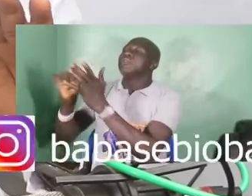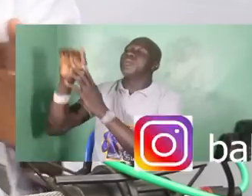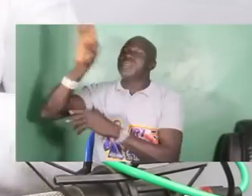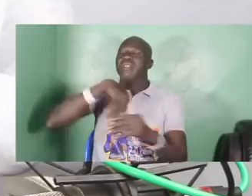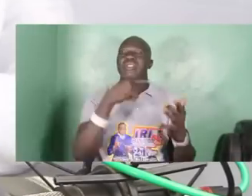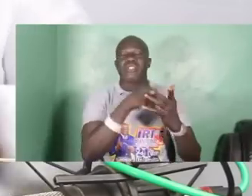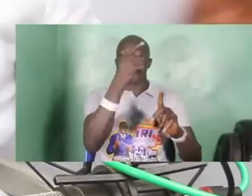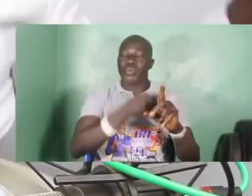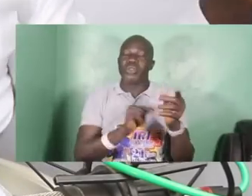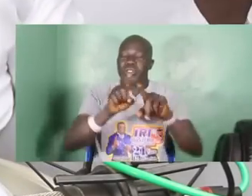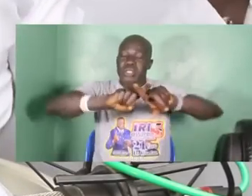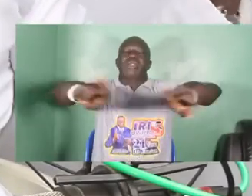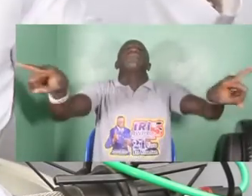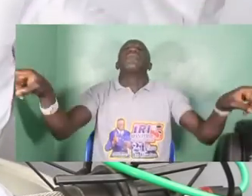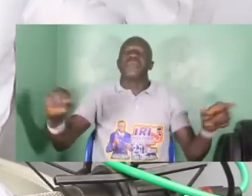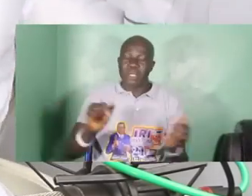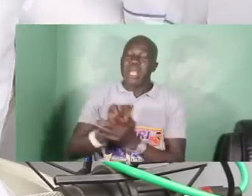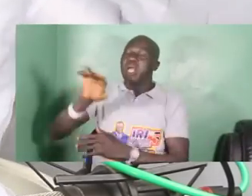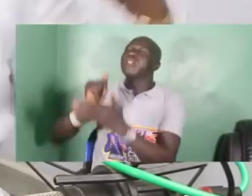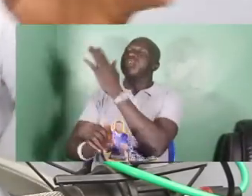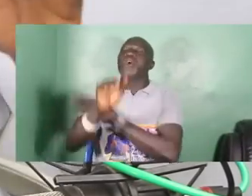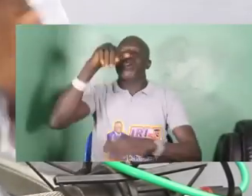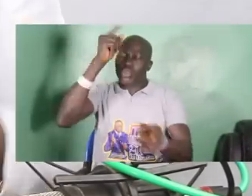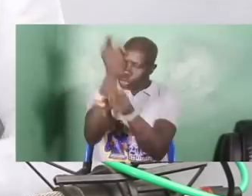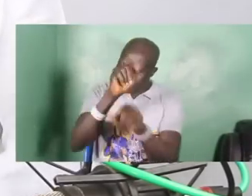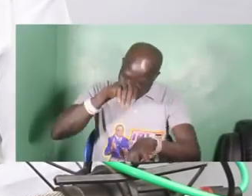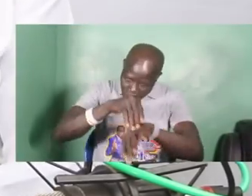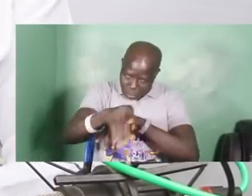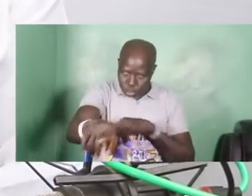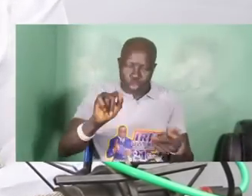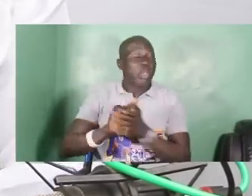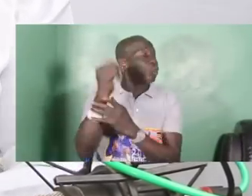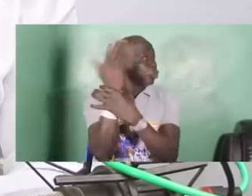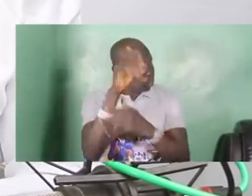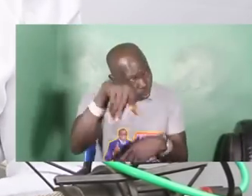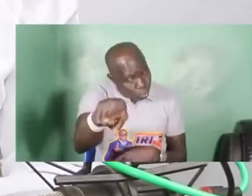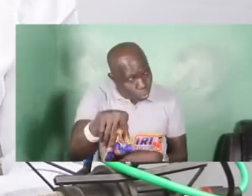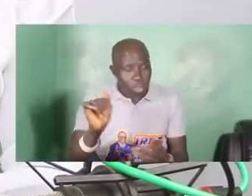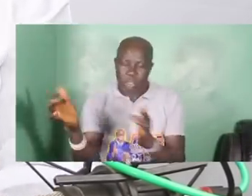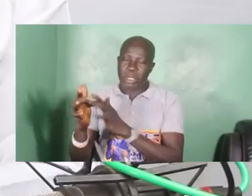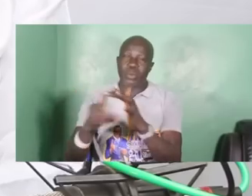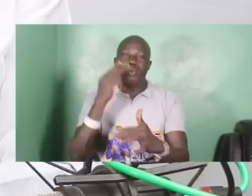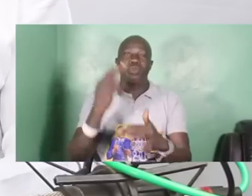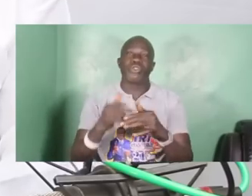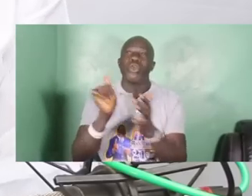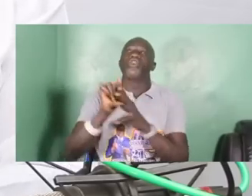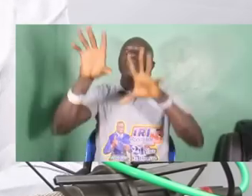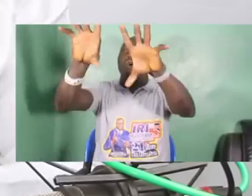Best side for this month is totally different. The Lord intentionally sent it to you, is left to you in the name